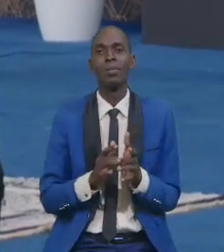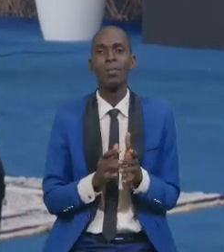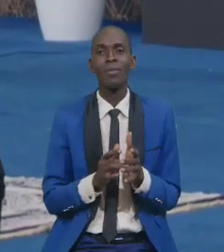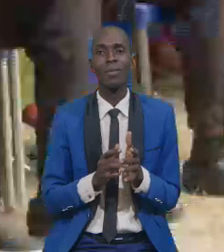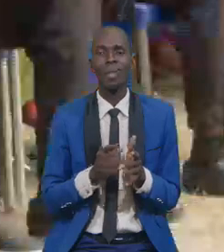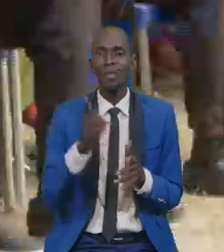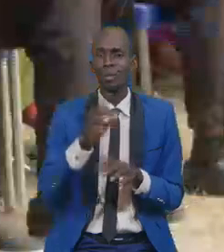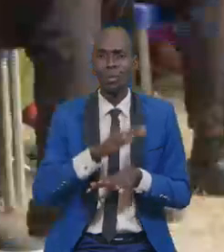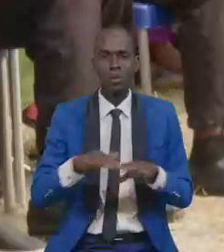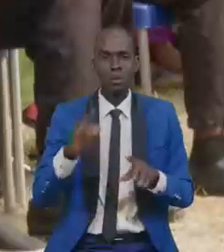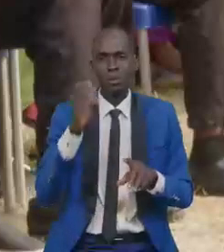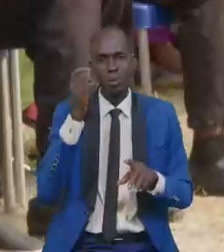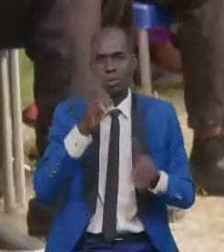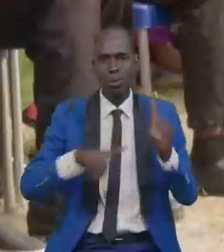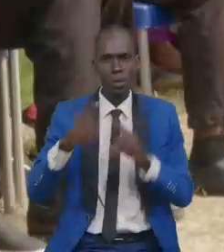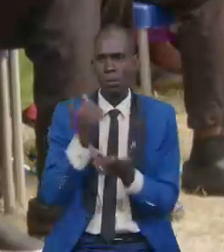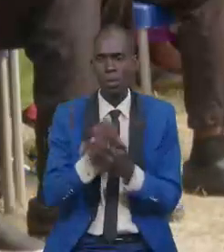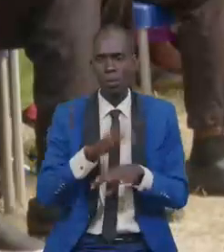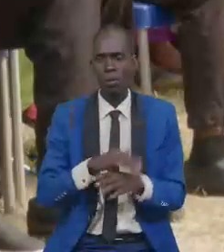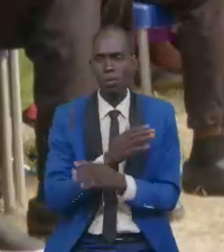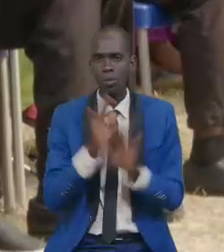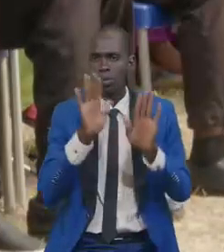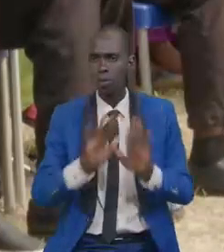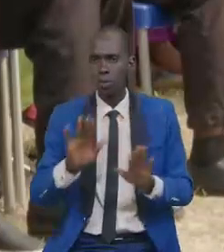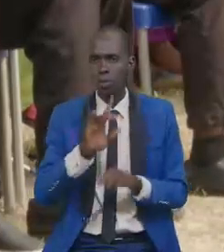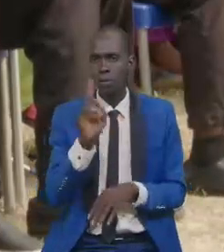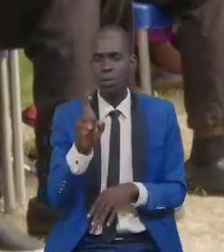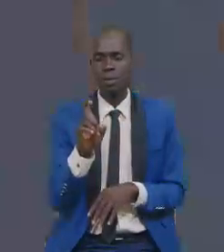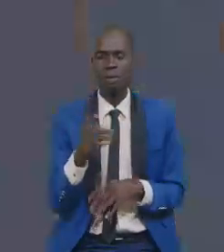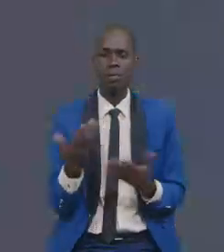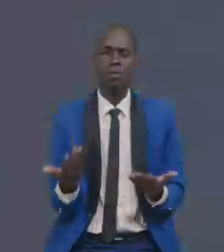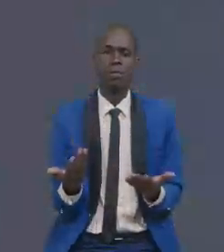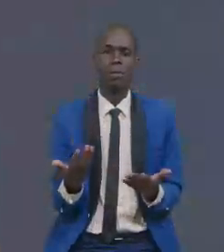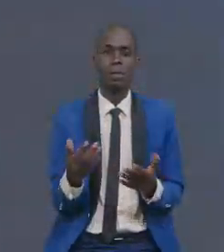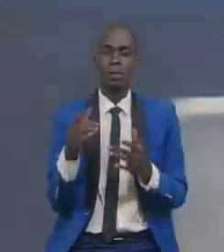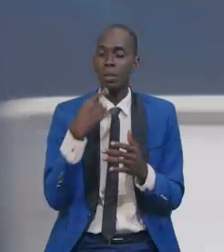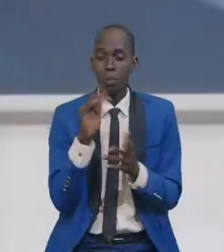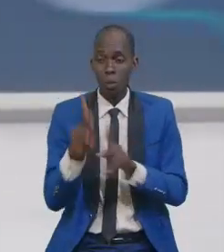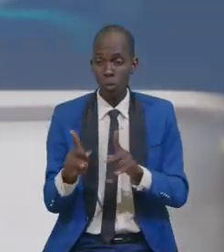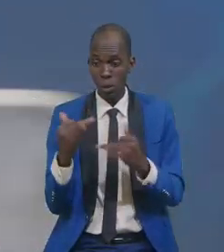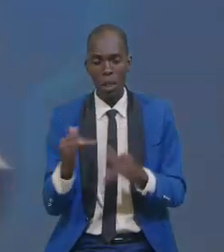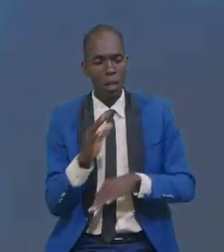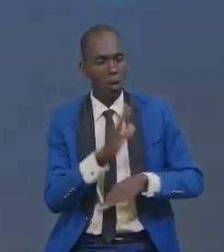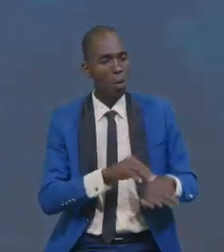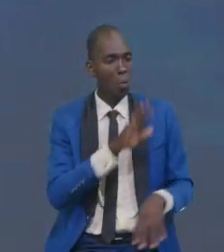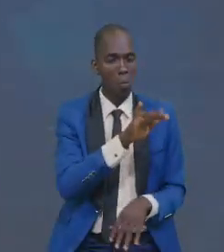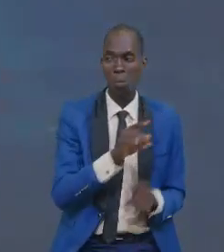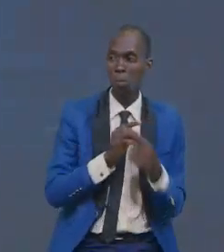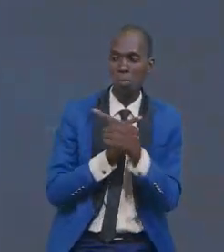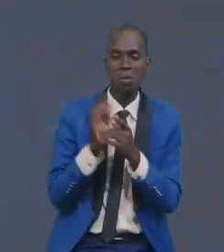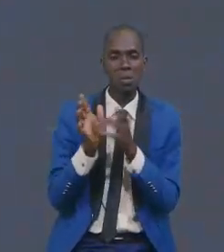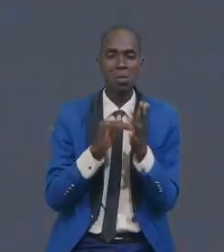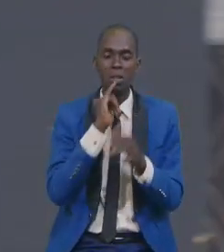morning. And he said, he calleth you. And he rose up, he